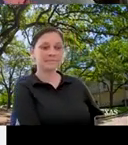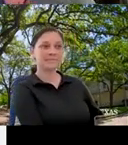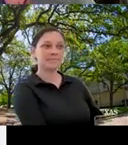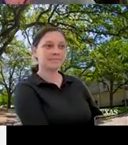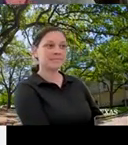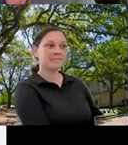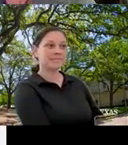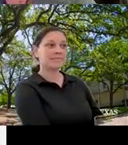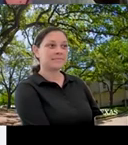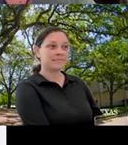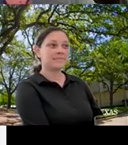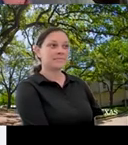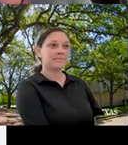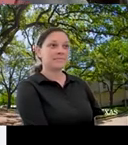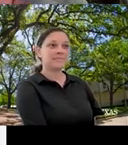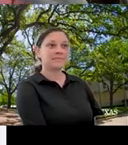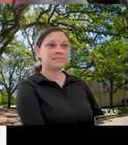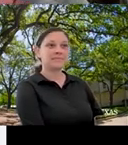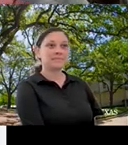your education level,